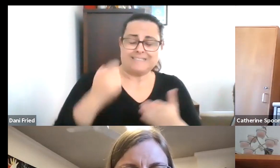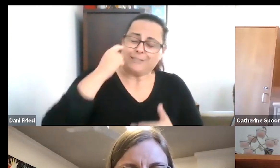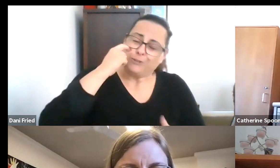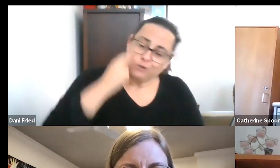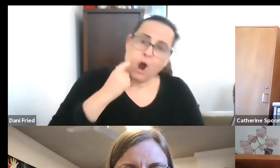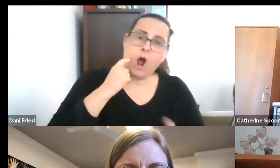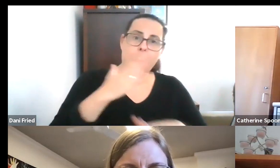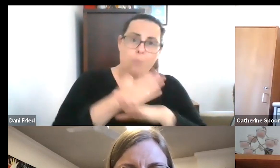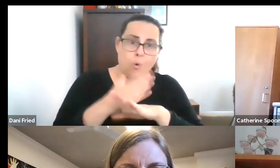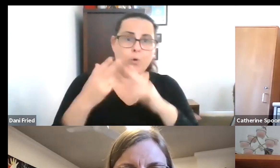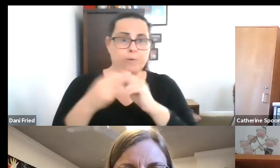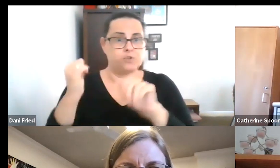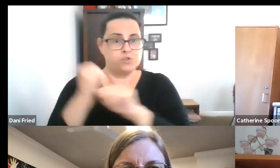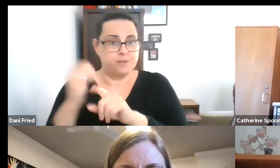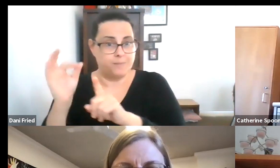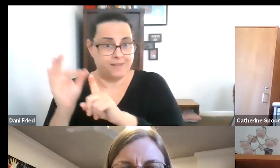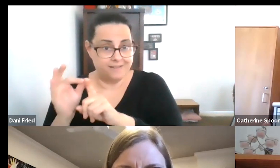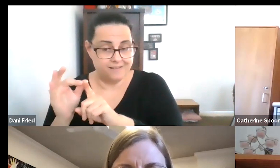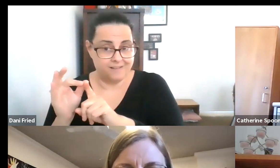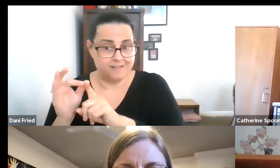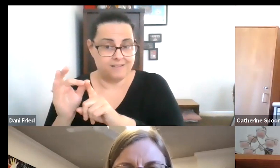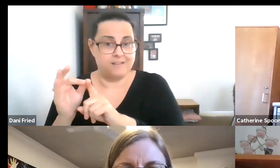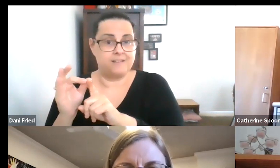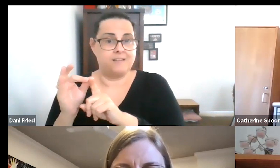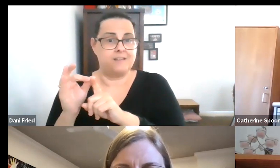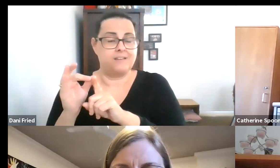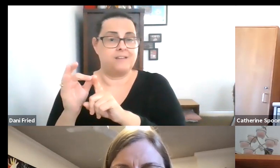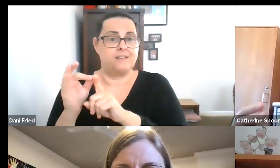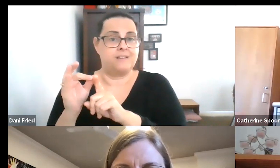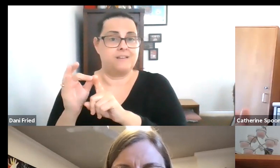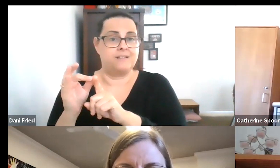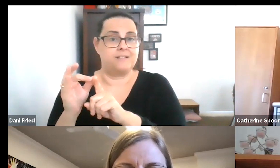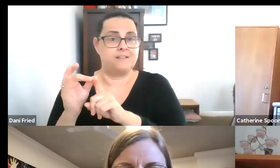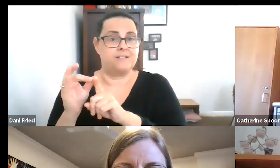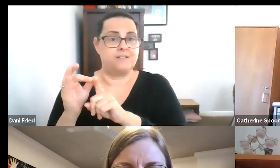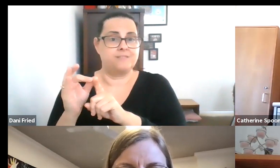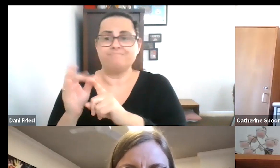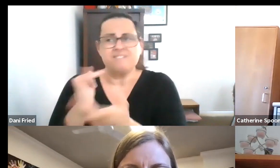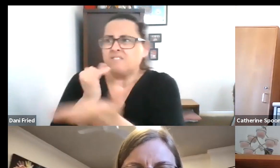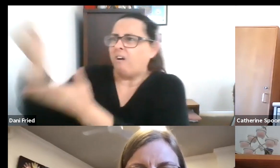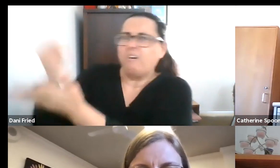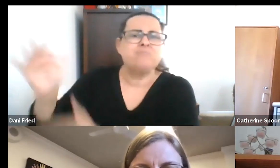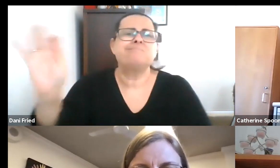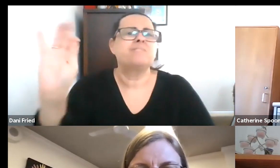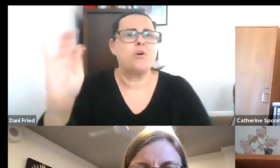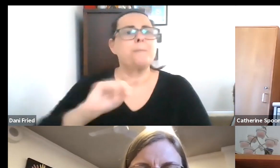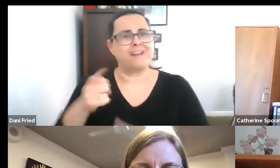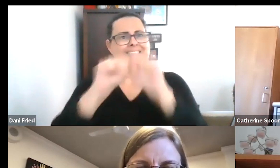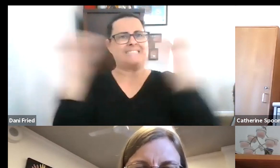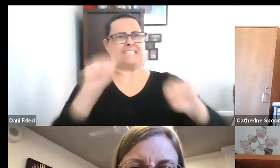to work with GPs, and it's not people's fault. It's that there's a system